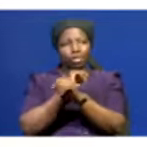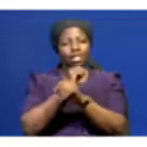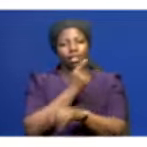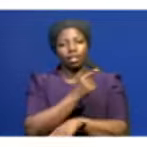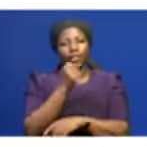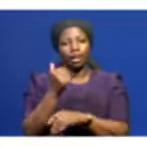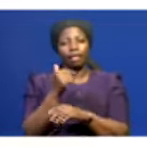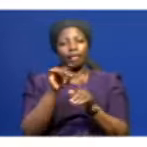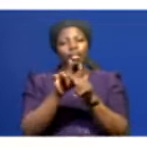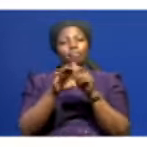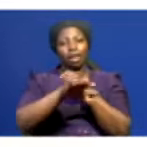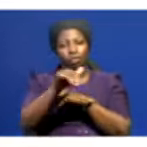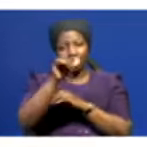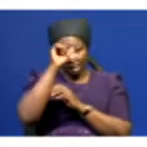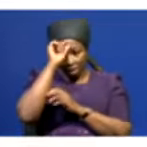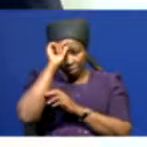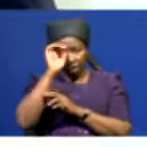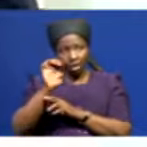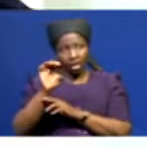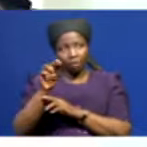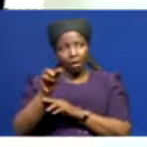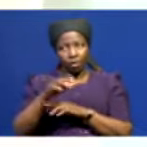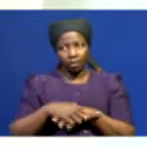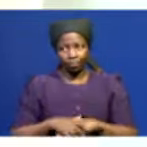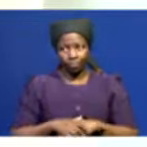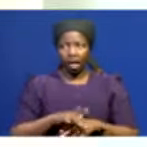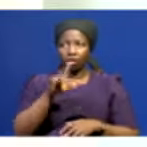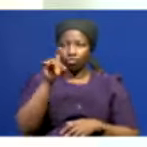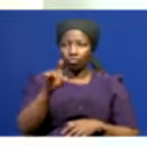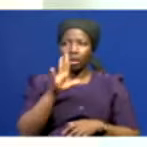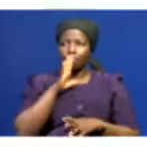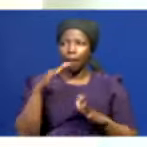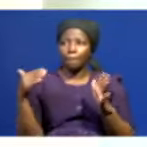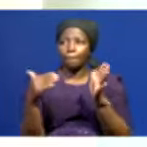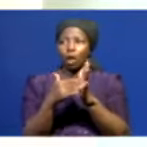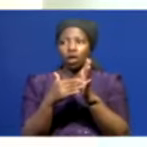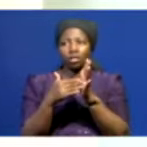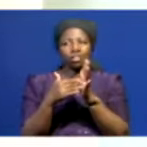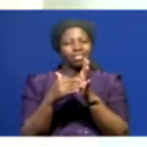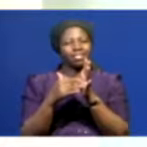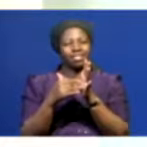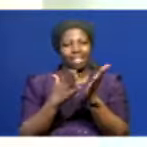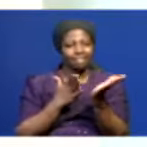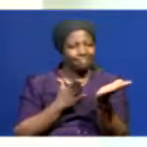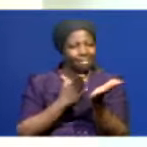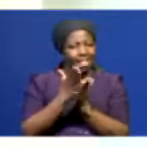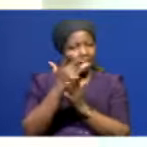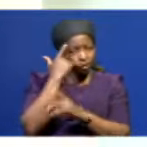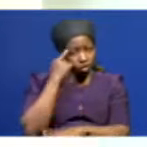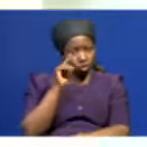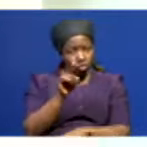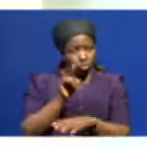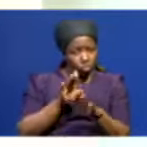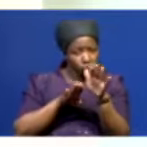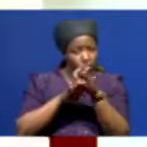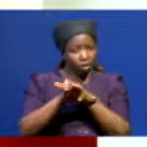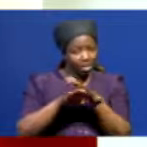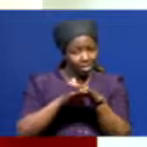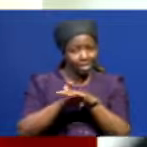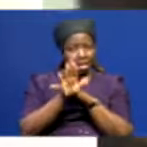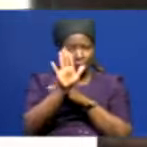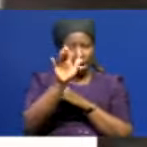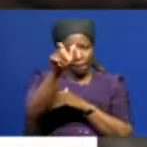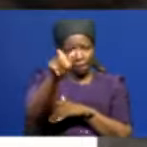other as a county government of Elgeyo Marakwet. You should not be denied the right for you to access